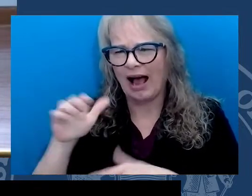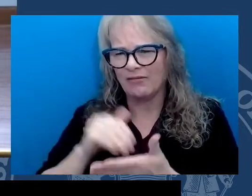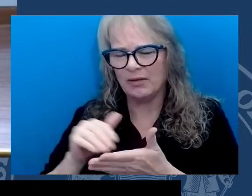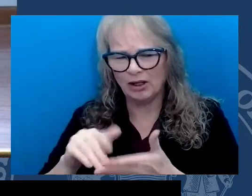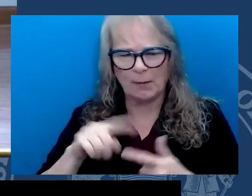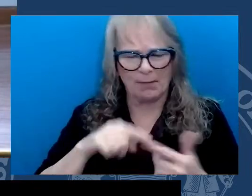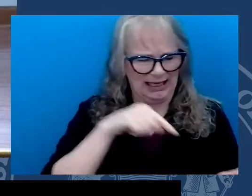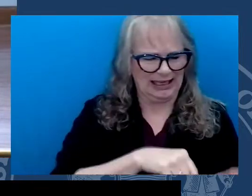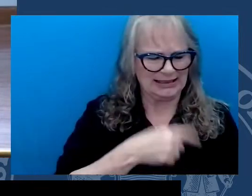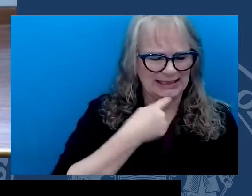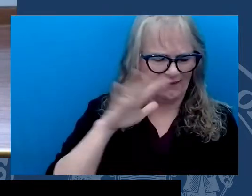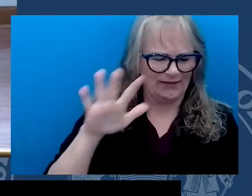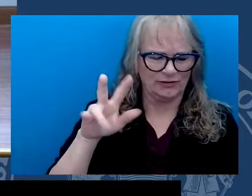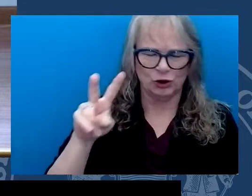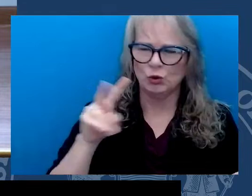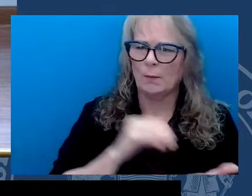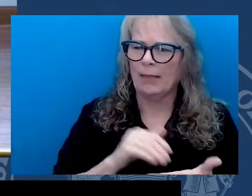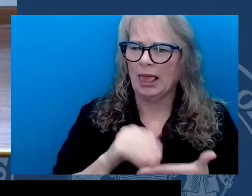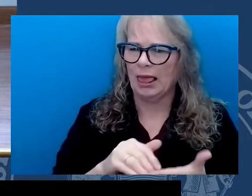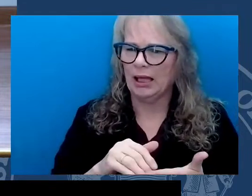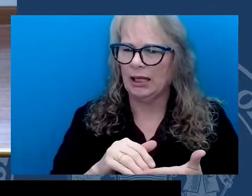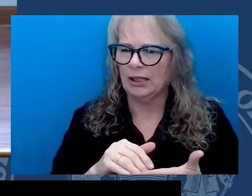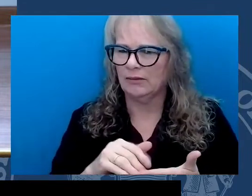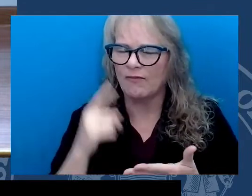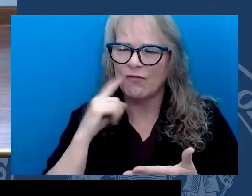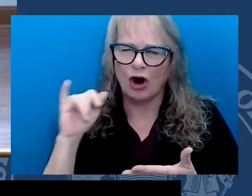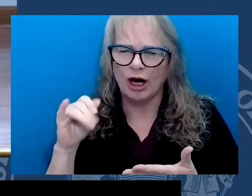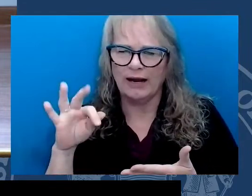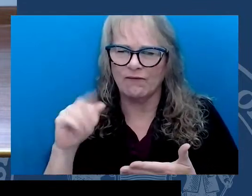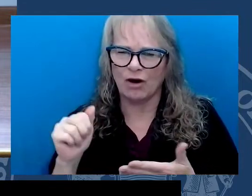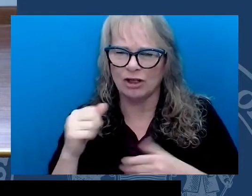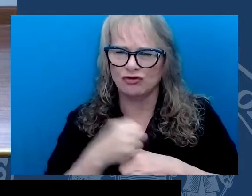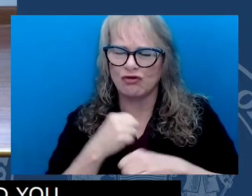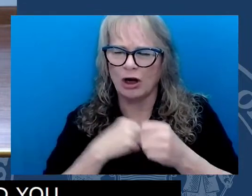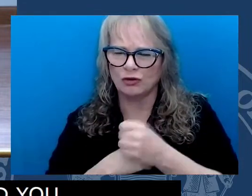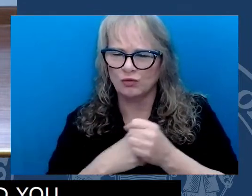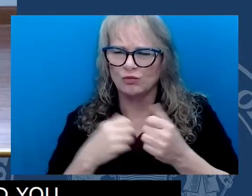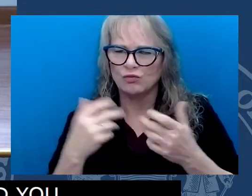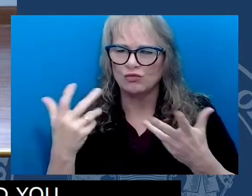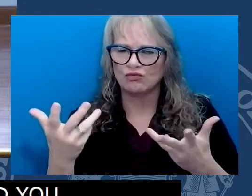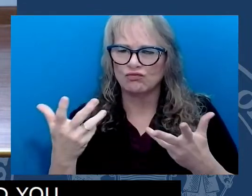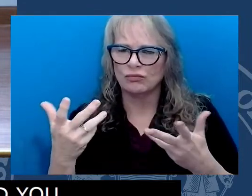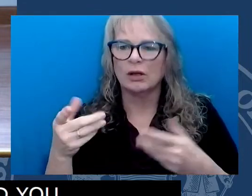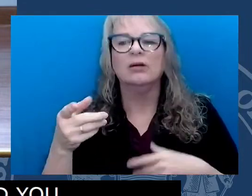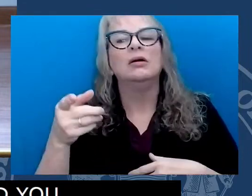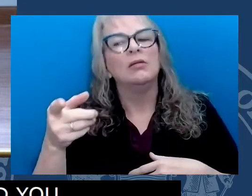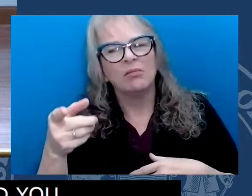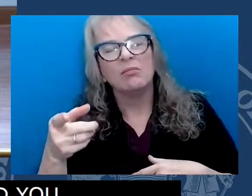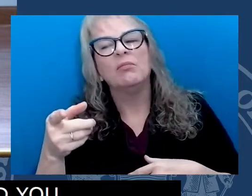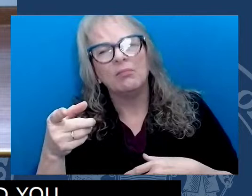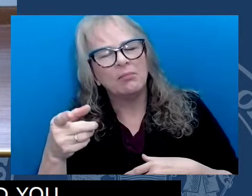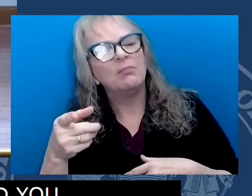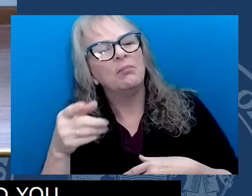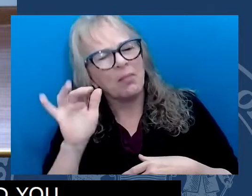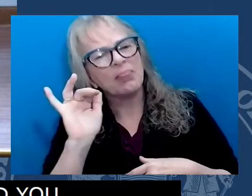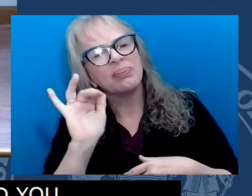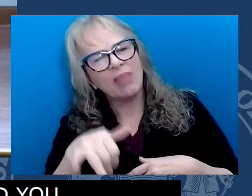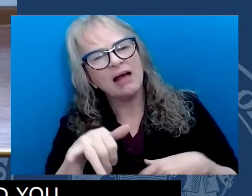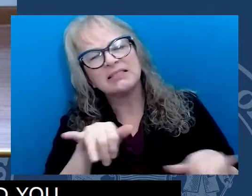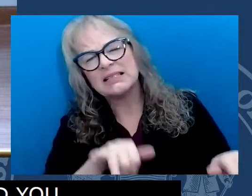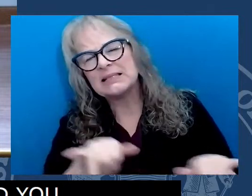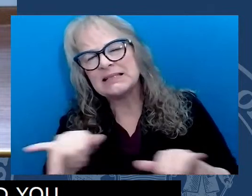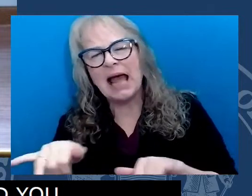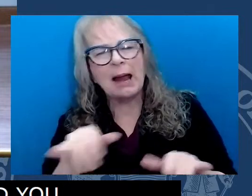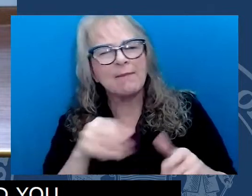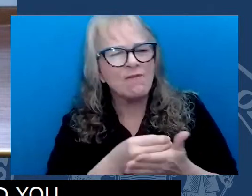$52 million under what infrastructure. So yeah, those are the same kinds of funds, right? Some